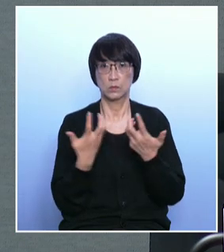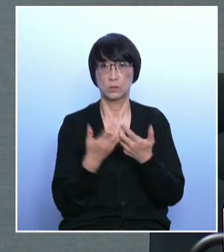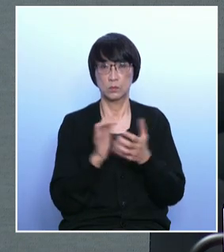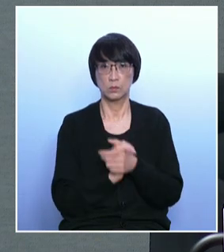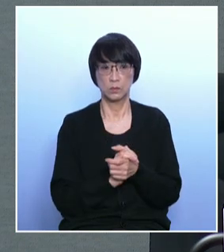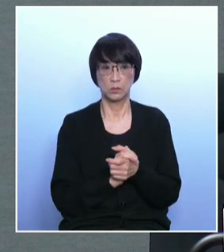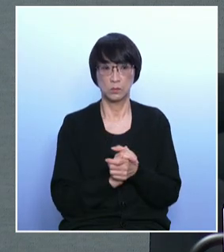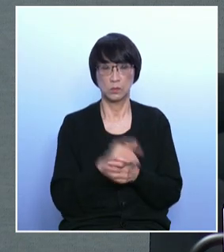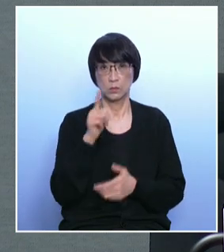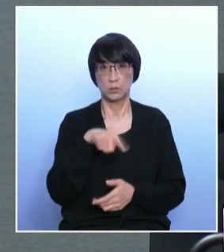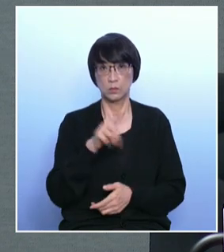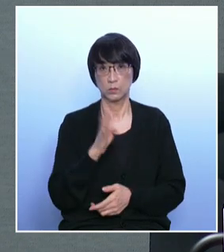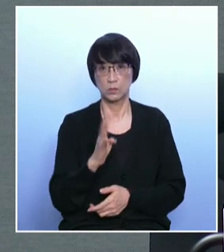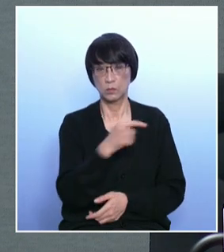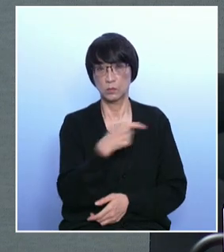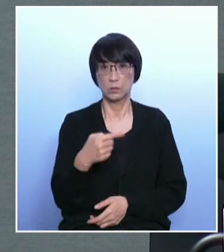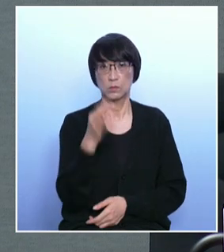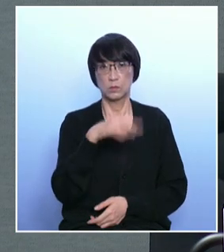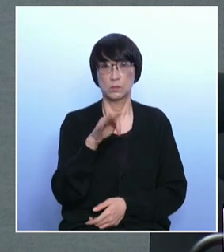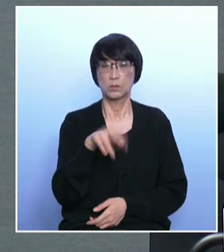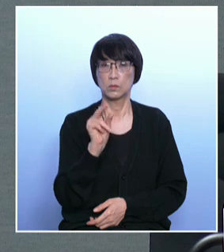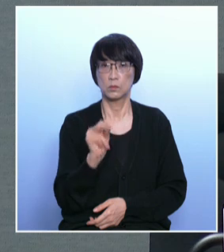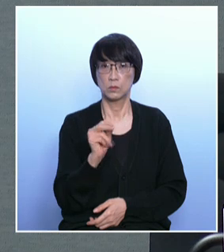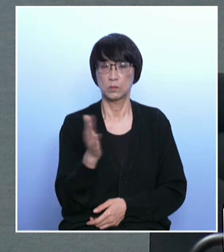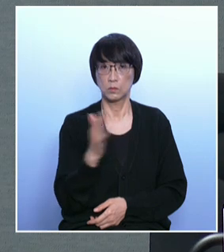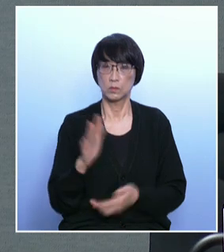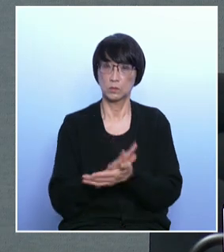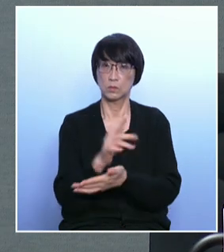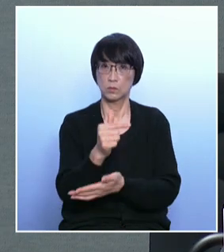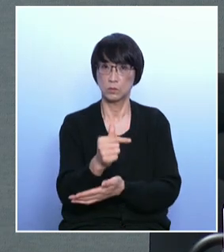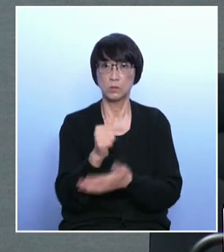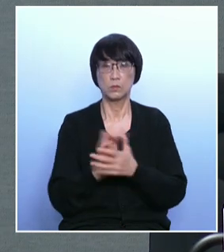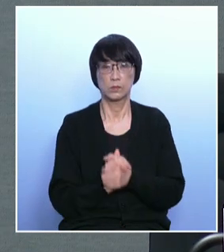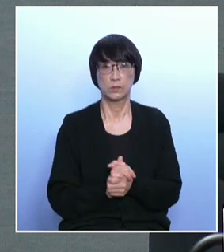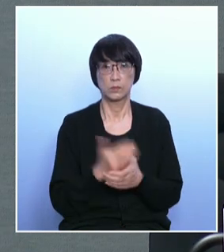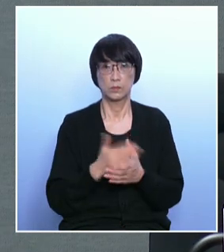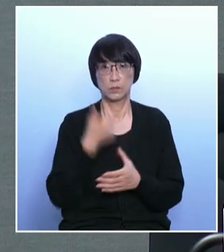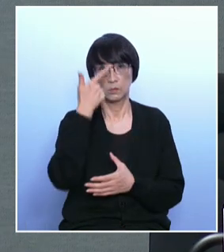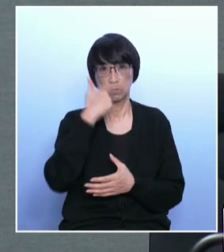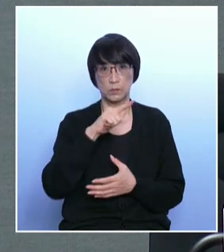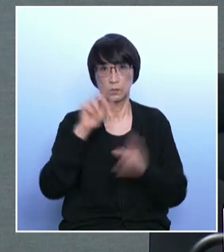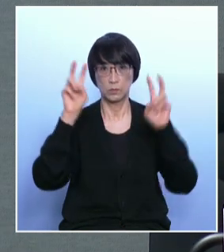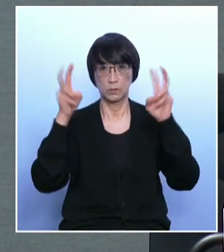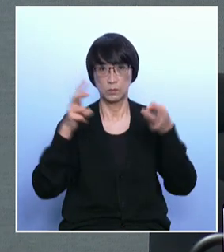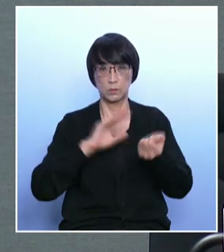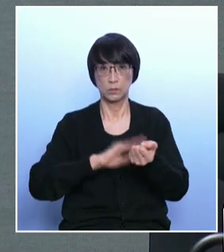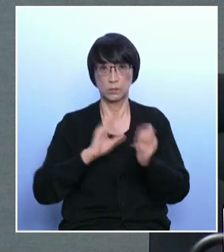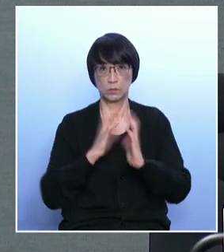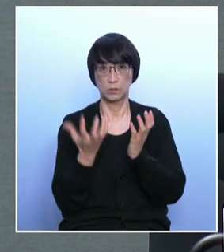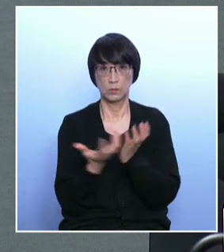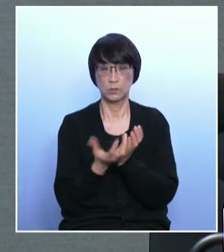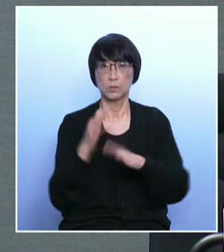long time. From 1,400 to 3,700, the programs have been in operation